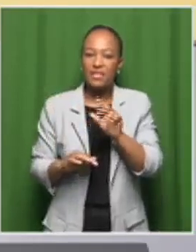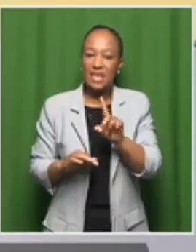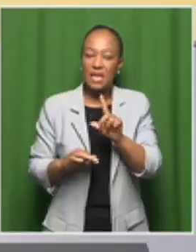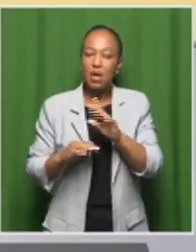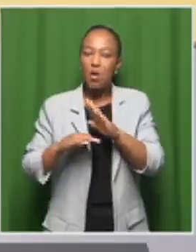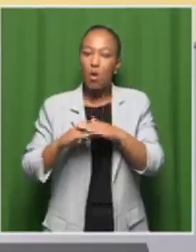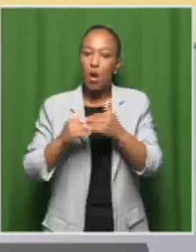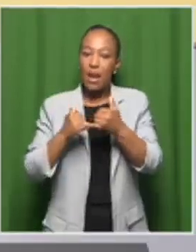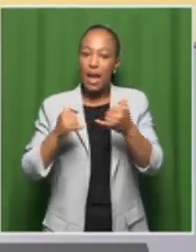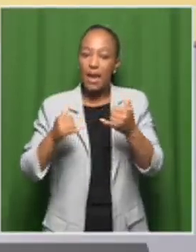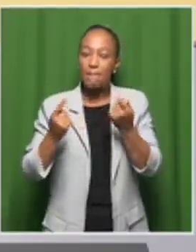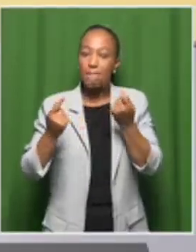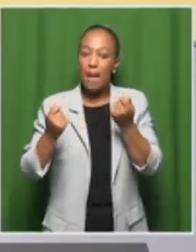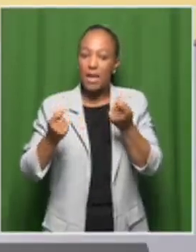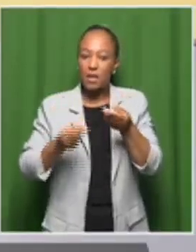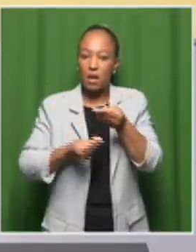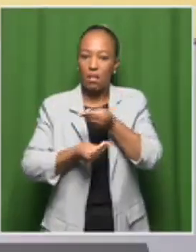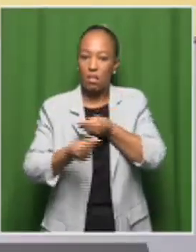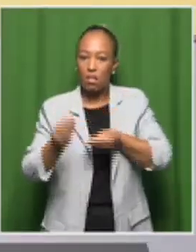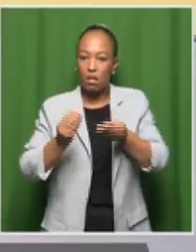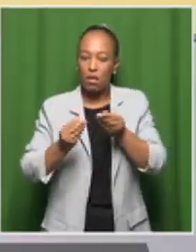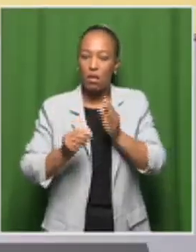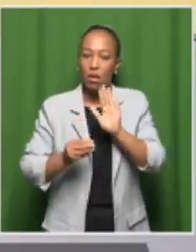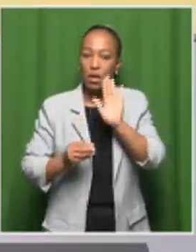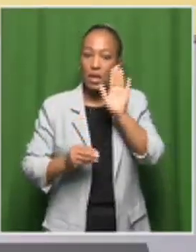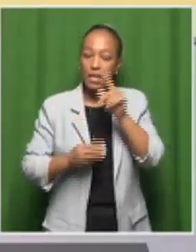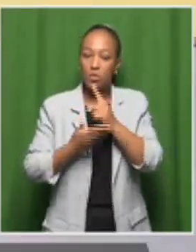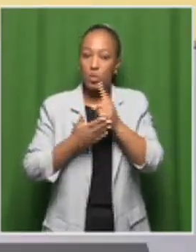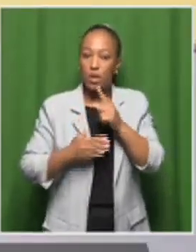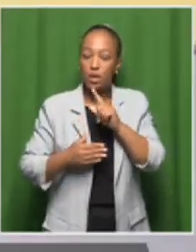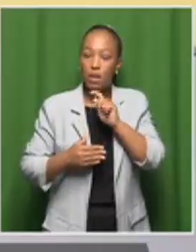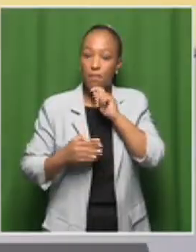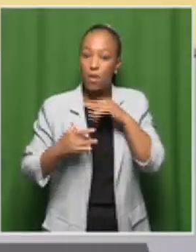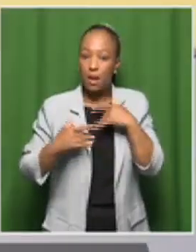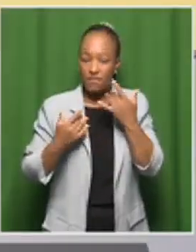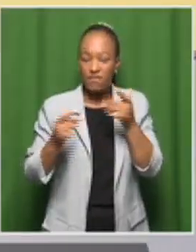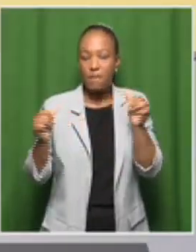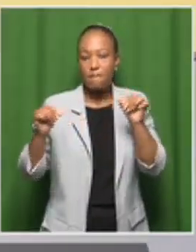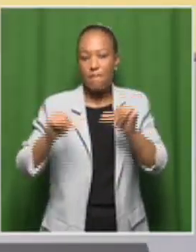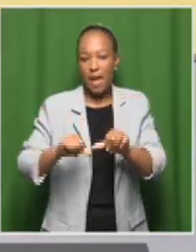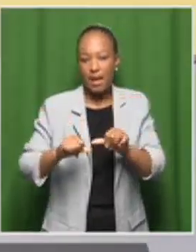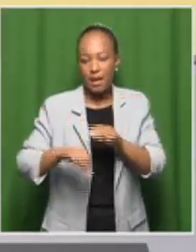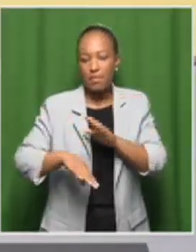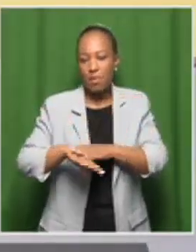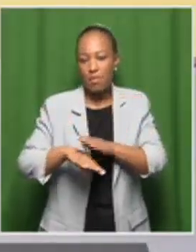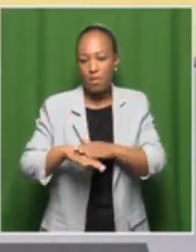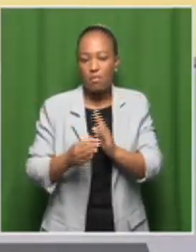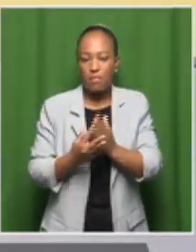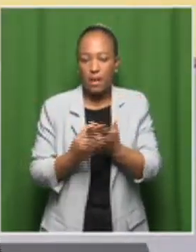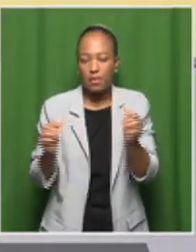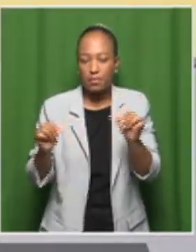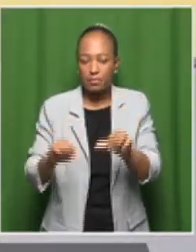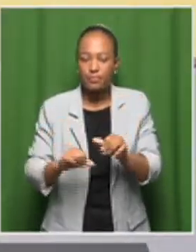trading. Join us next week on Morning Live. This is Bottom Line. We'll be back with more on Morning Live after the break.